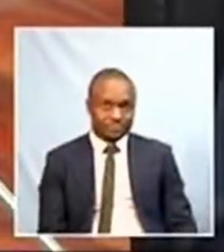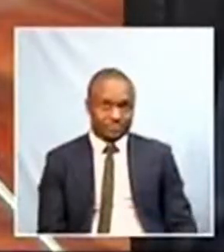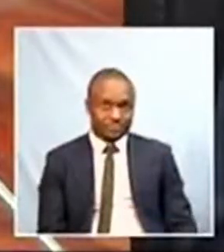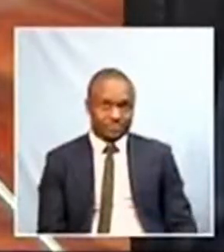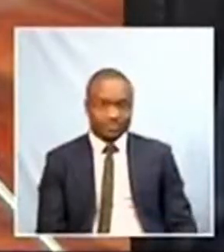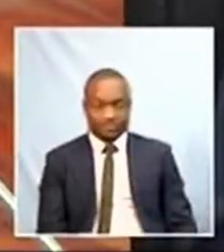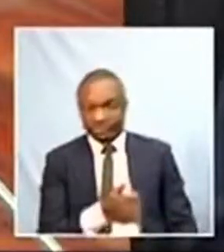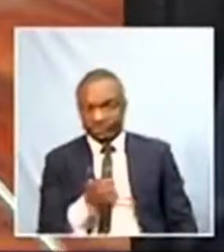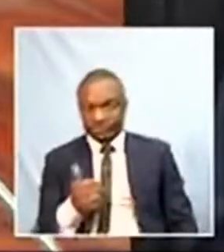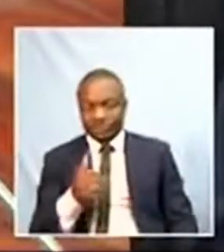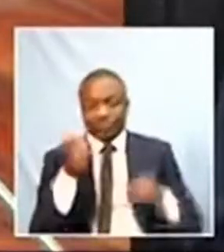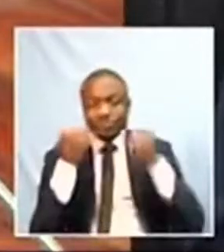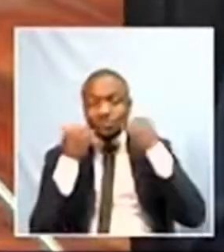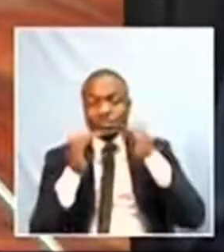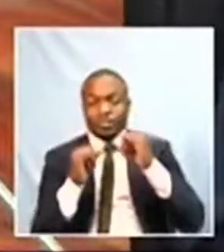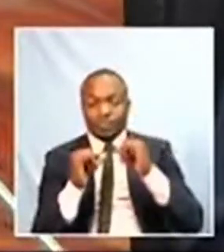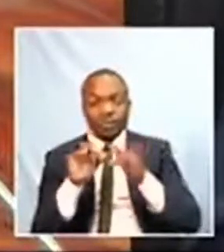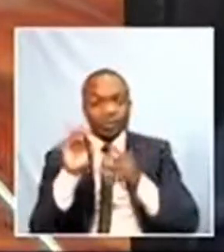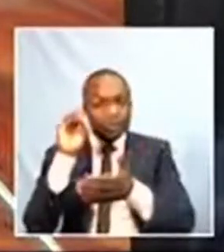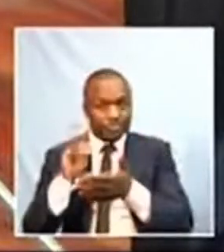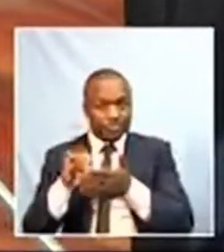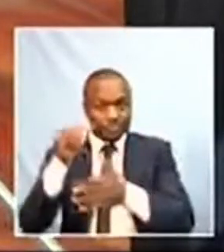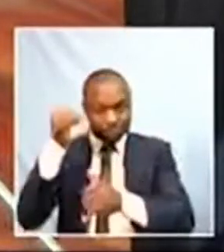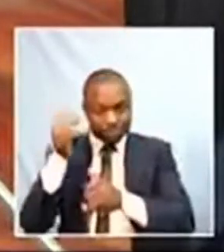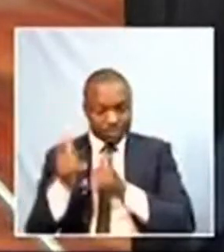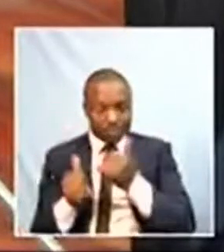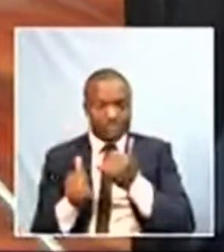it to the second, to the last.